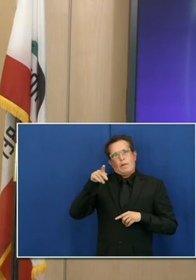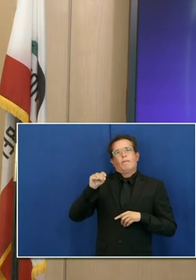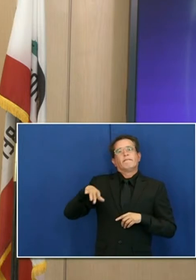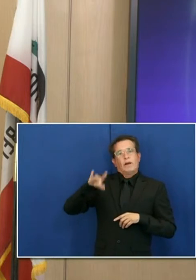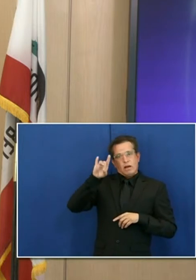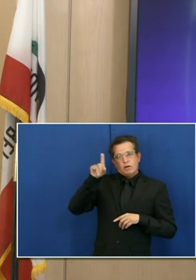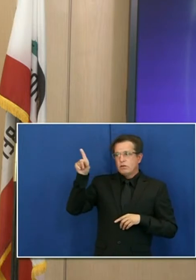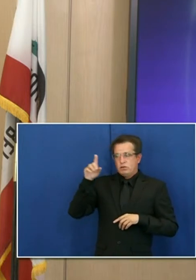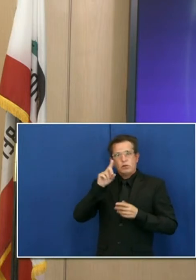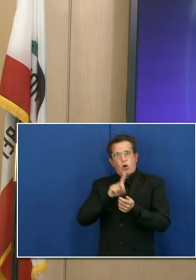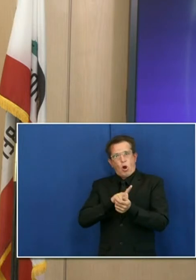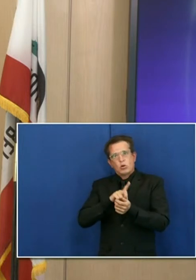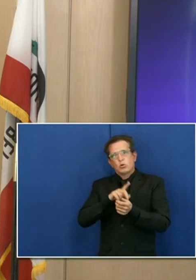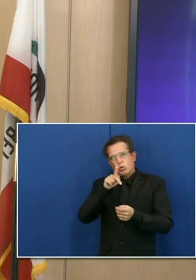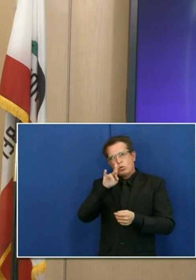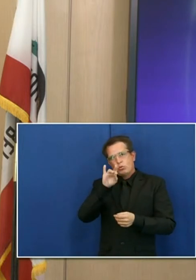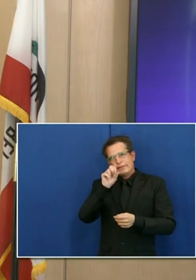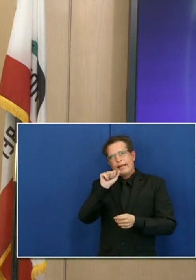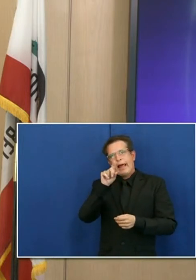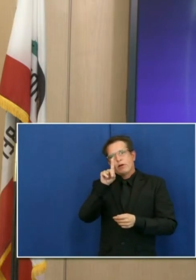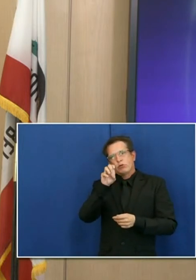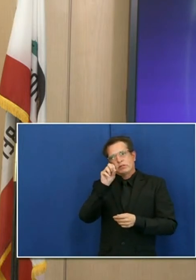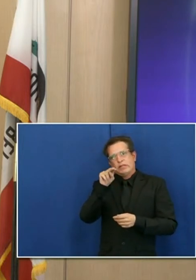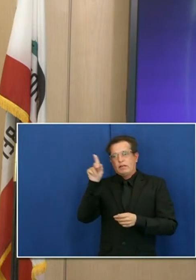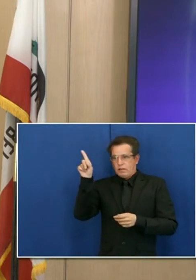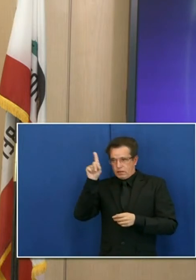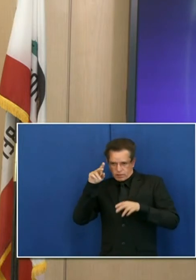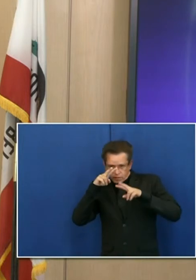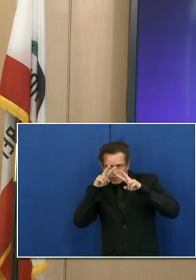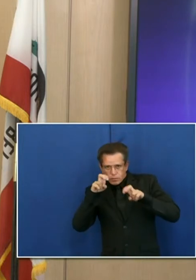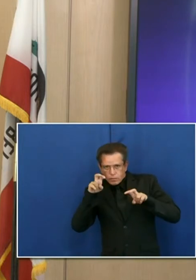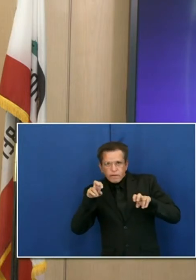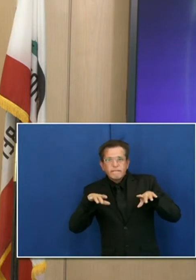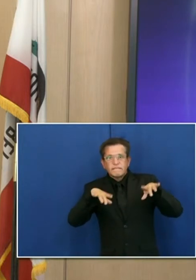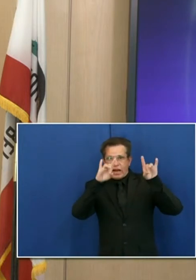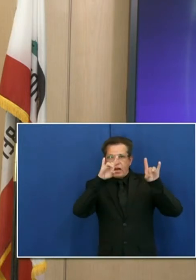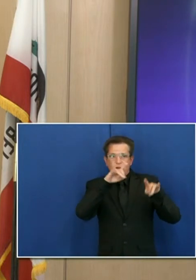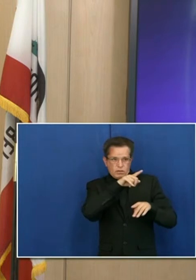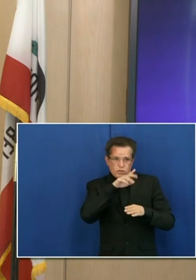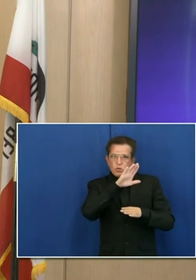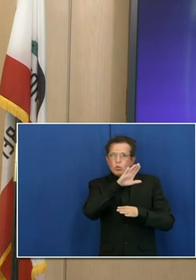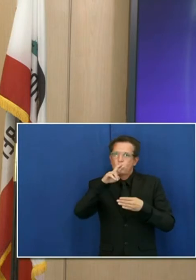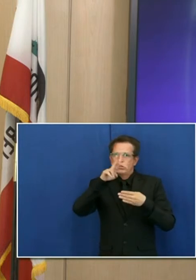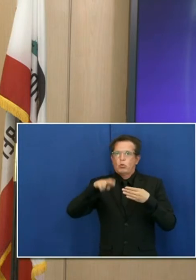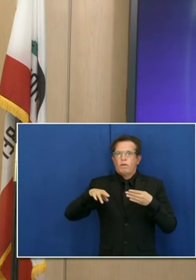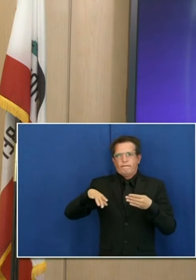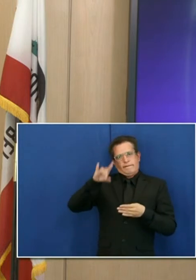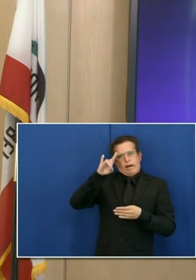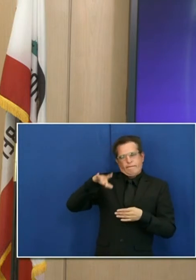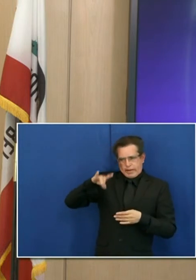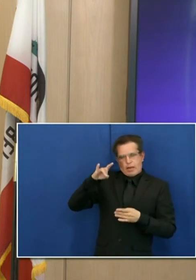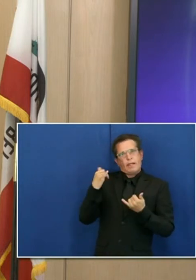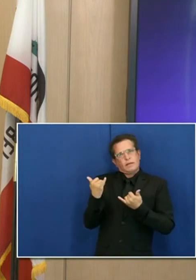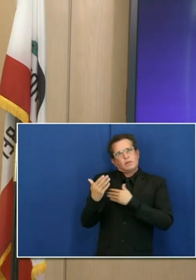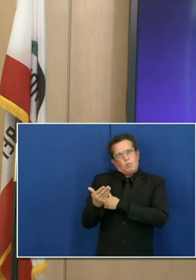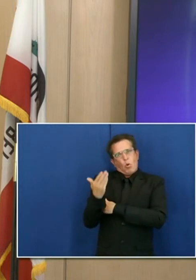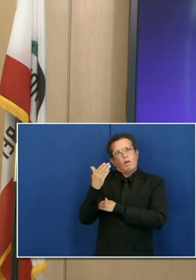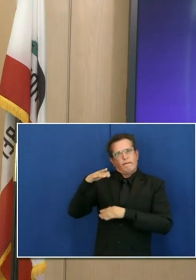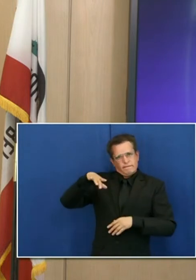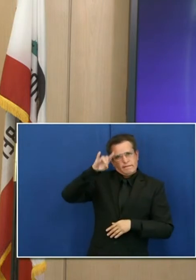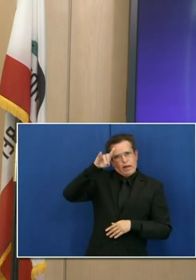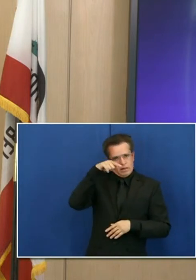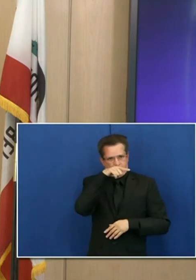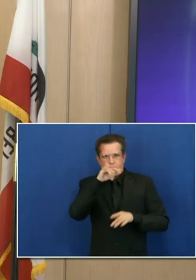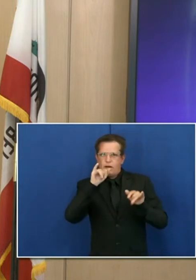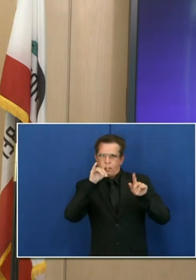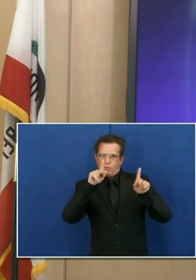and Dr. Christian Anderson, who you'll hear from in a minute, they were able to process that result and knew in the early morning hours this morning that this